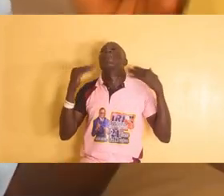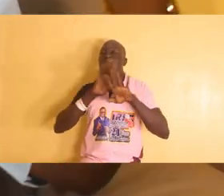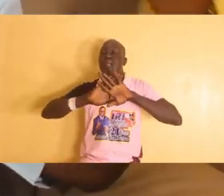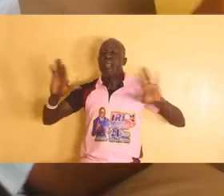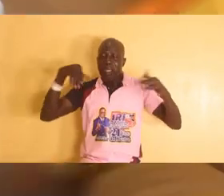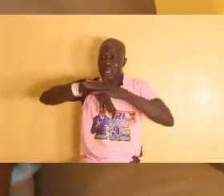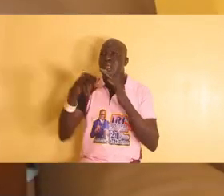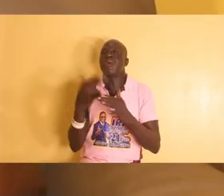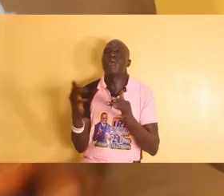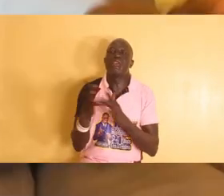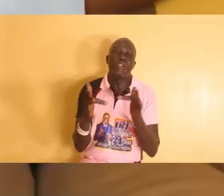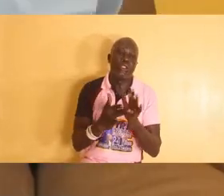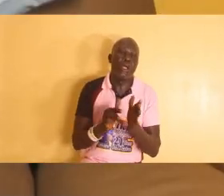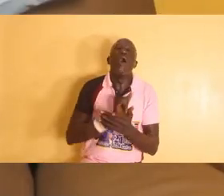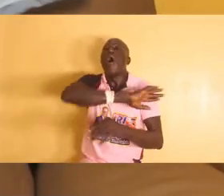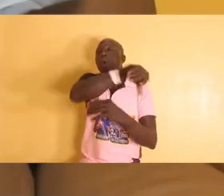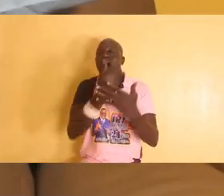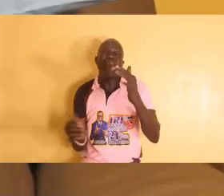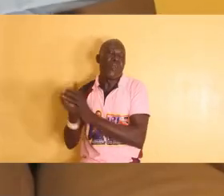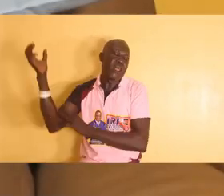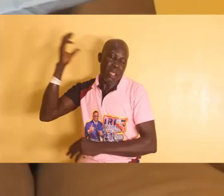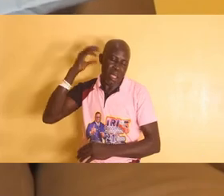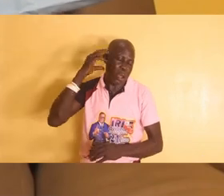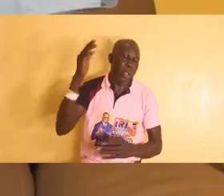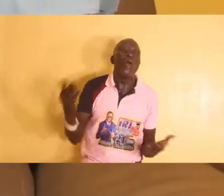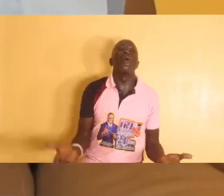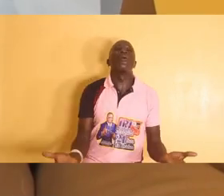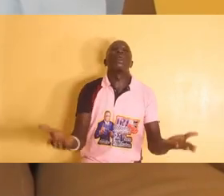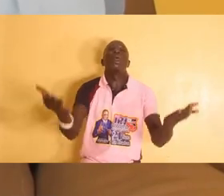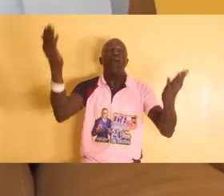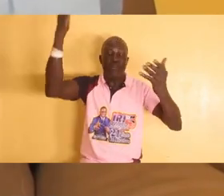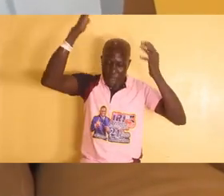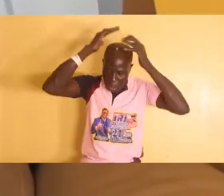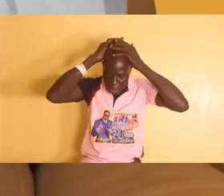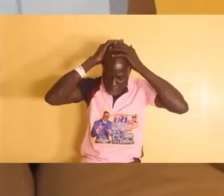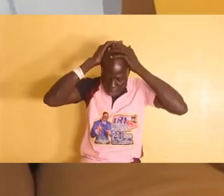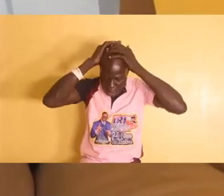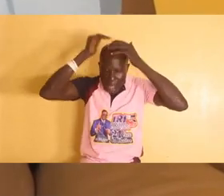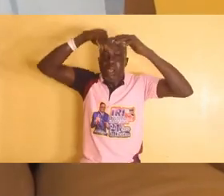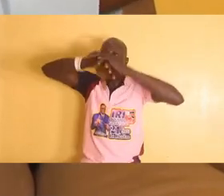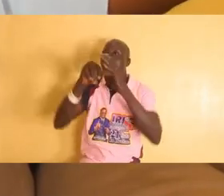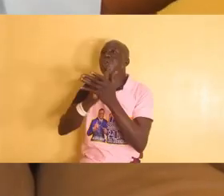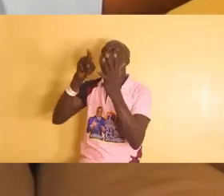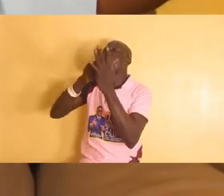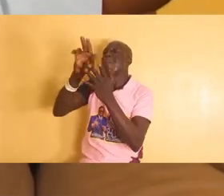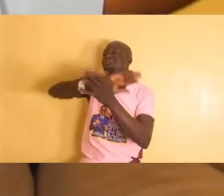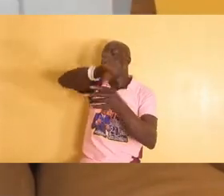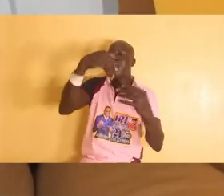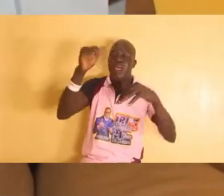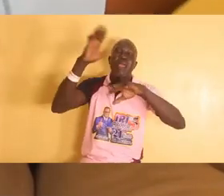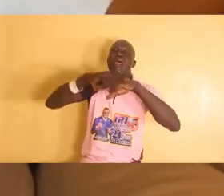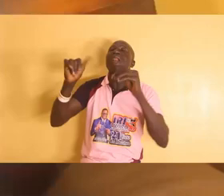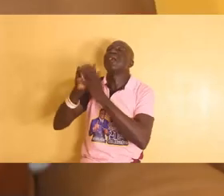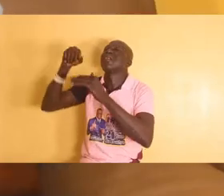free. In the name of Jesus. Everyone hearing me. Put your hands on your head. Mark of